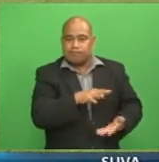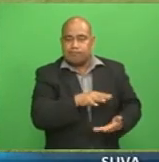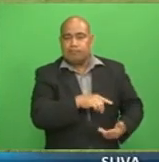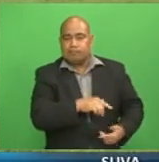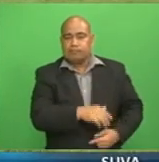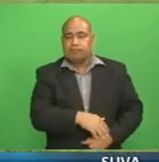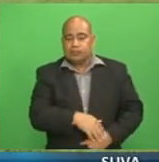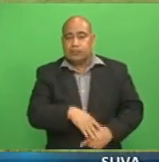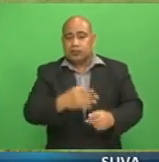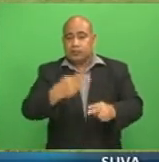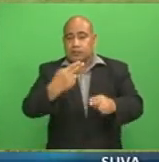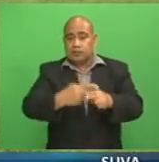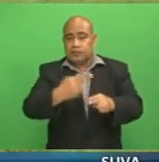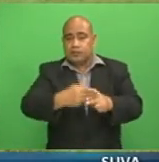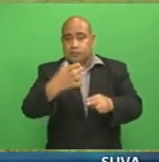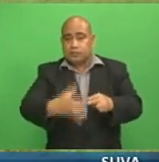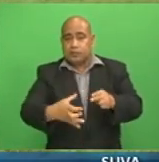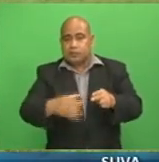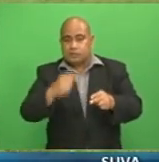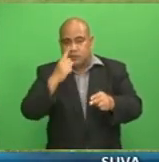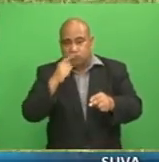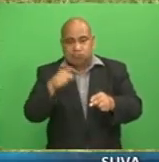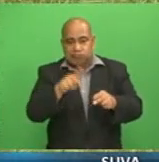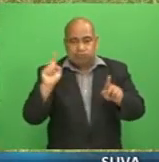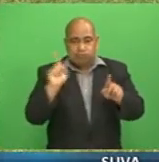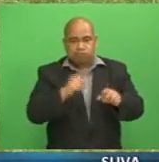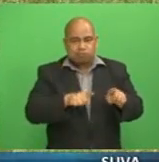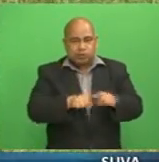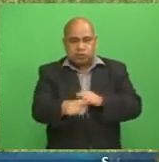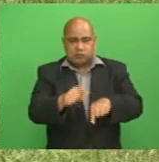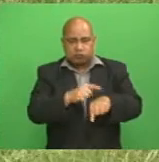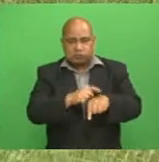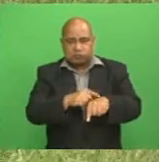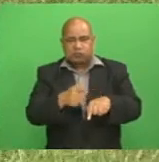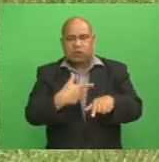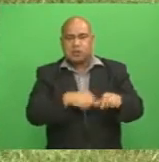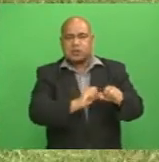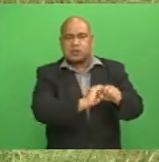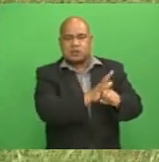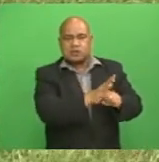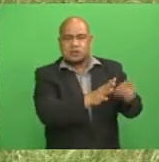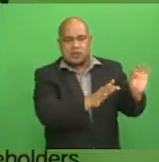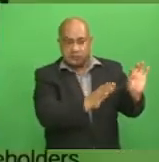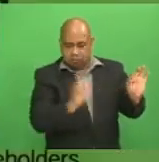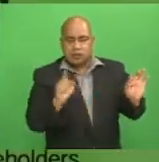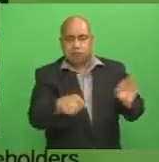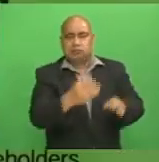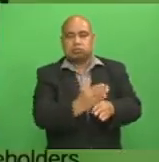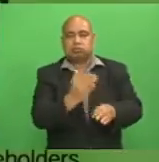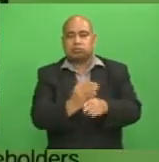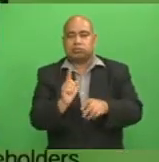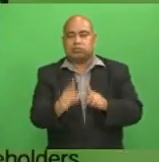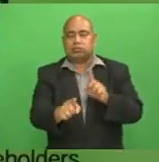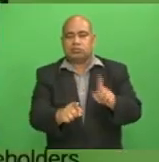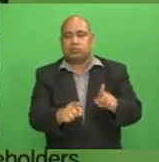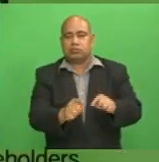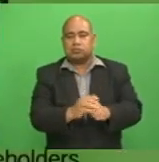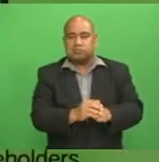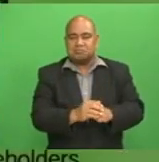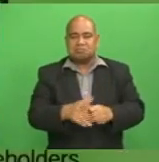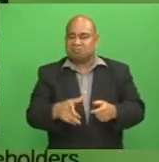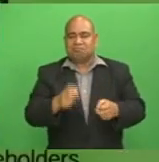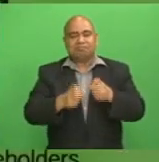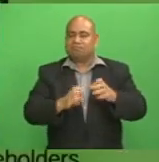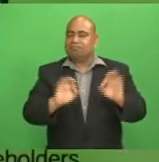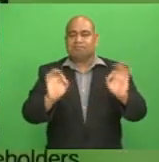a majority of their time on the farm during the COVID-19 restrictions than ever before. No problem in the milk production, because what happened